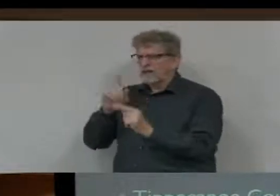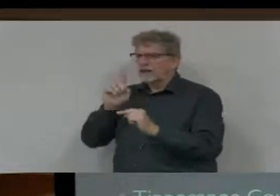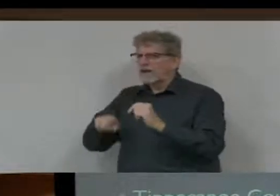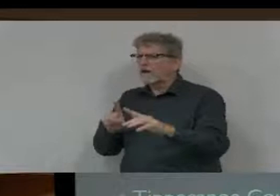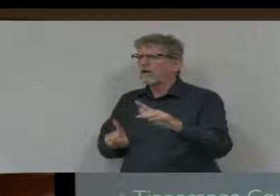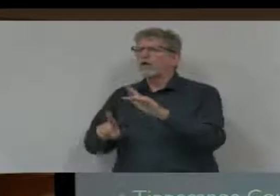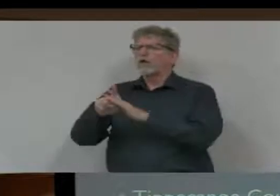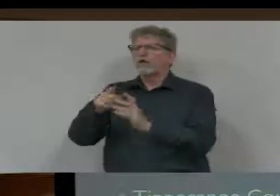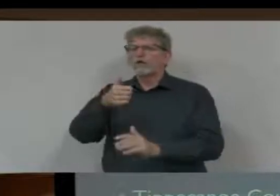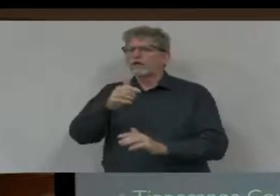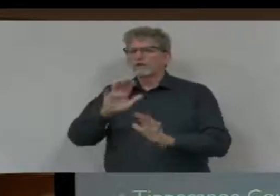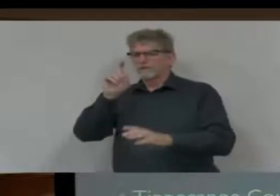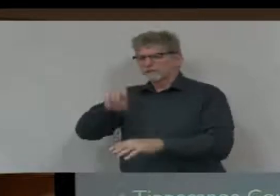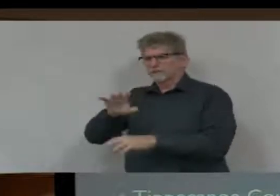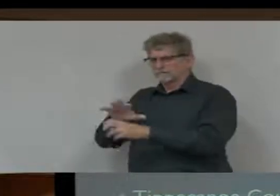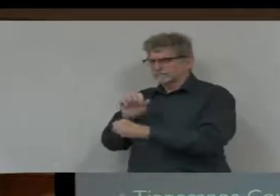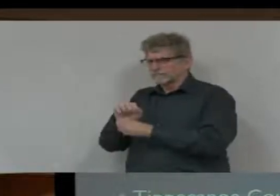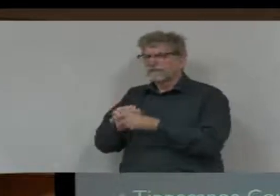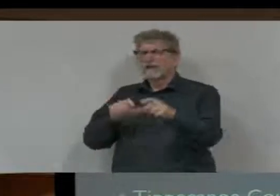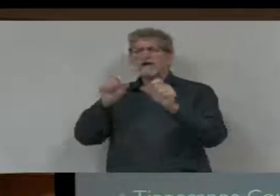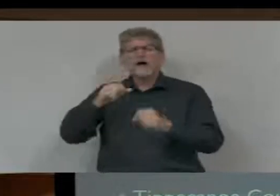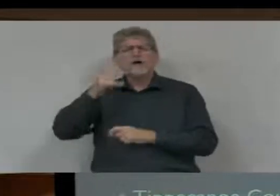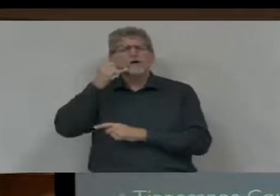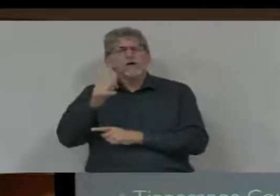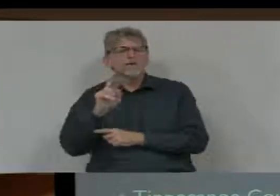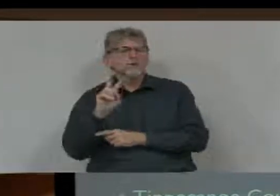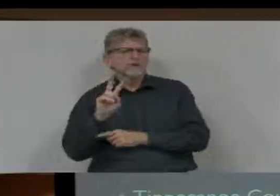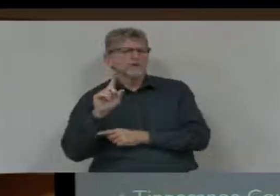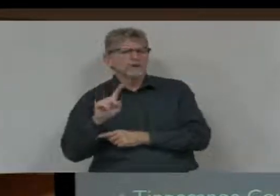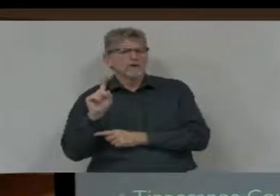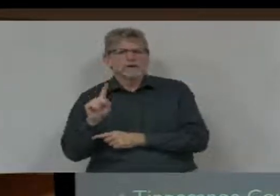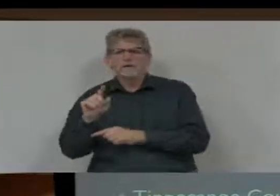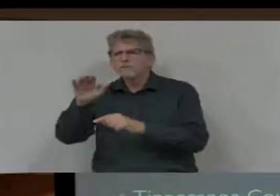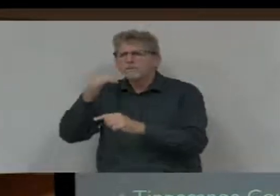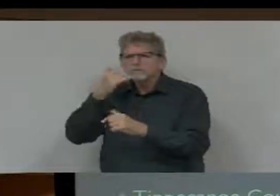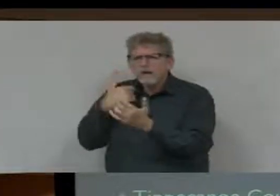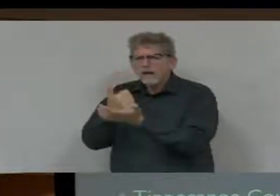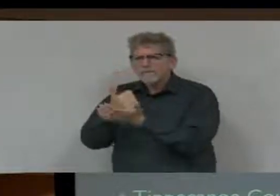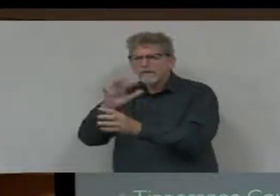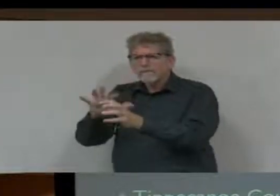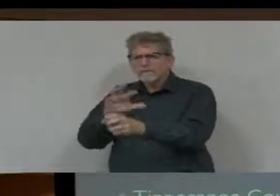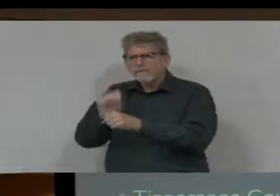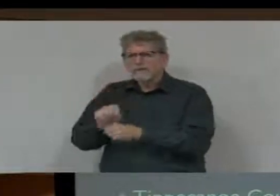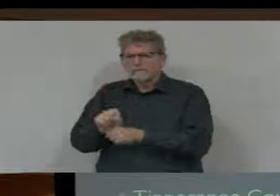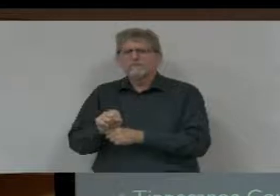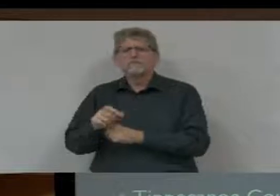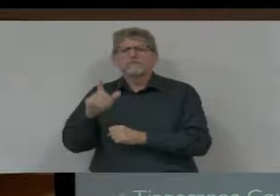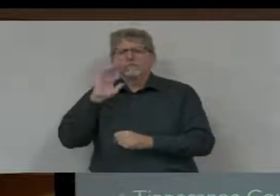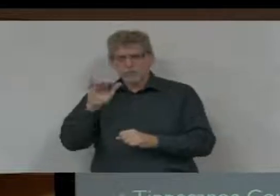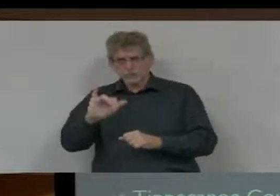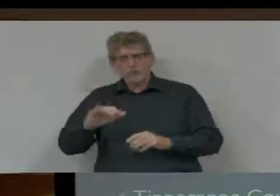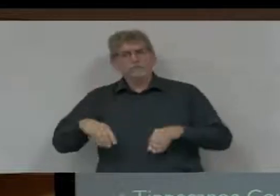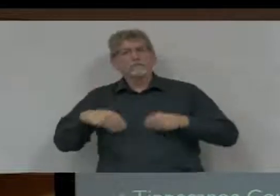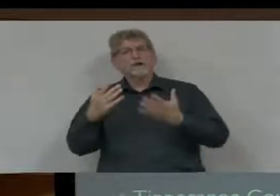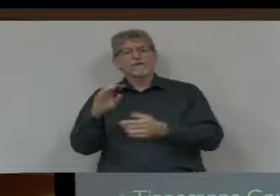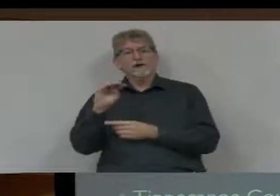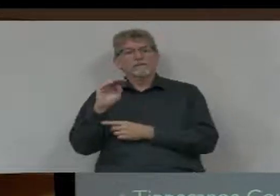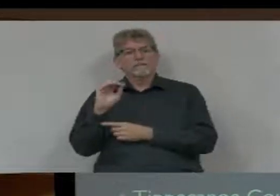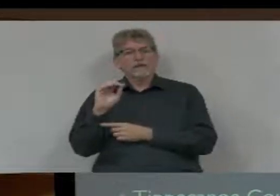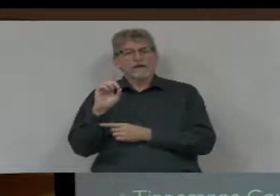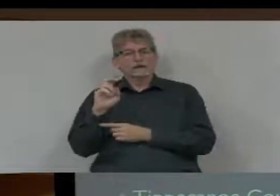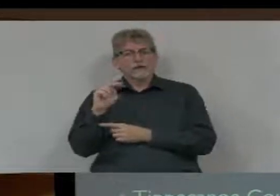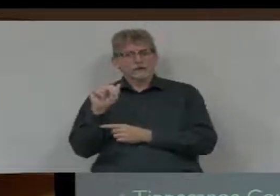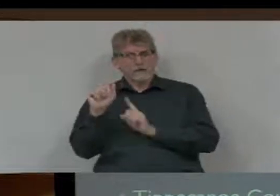ourshot.in.gov or by calling 211. Our clinic is providing the Moderna vaccine, which is a 2-dose series given 28 to 42